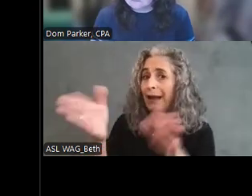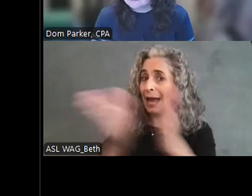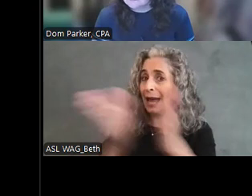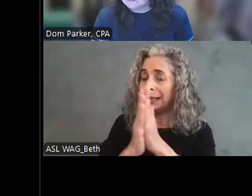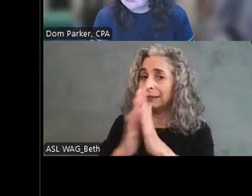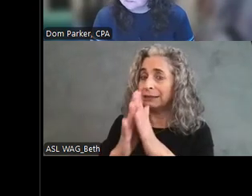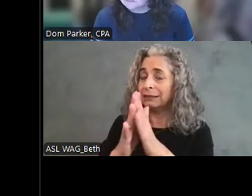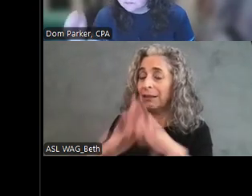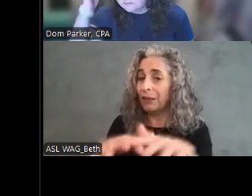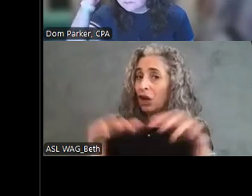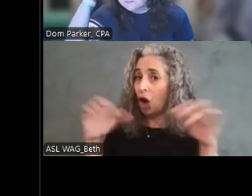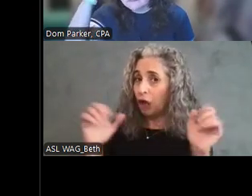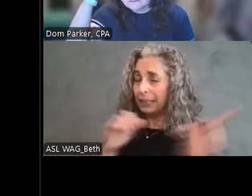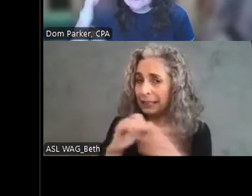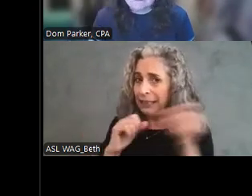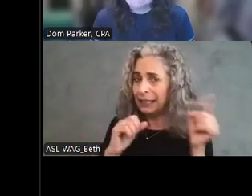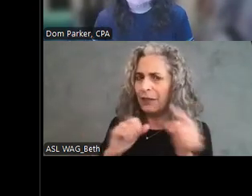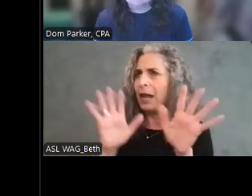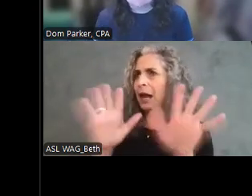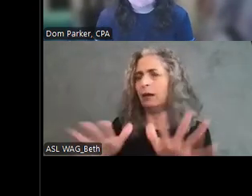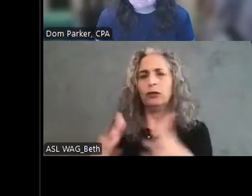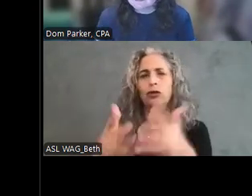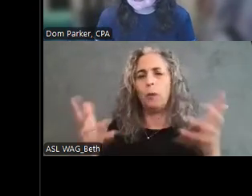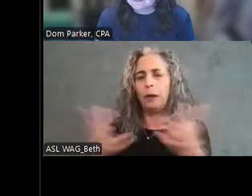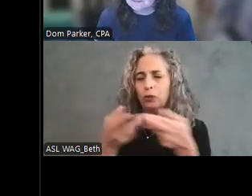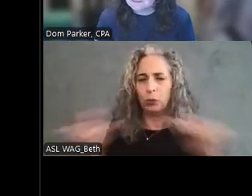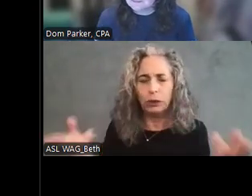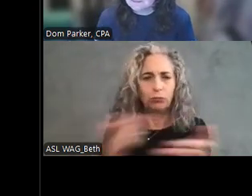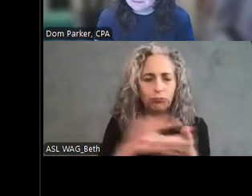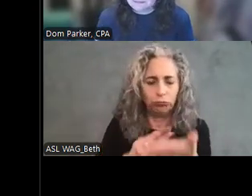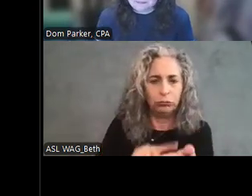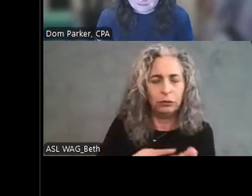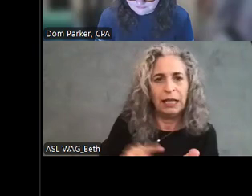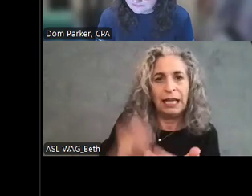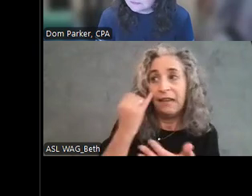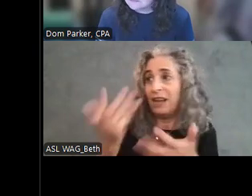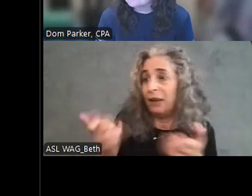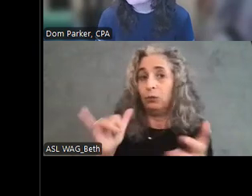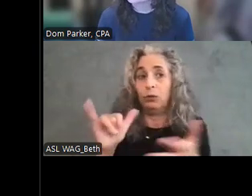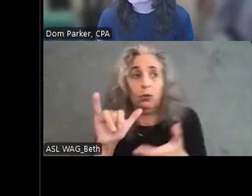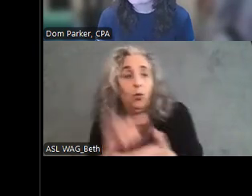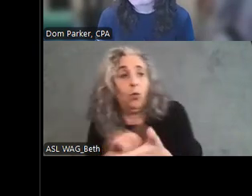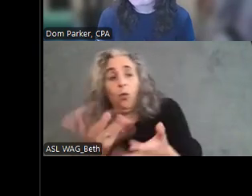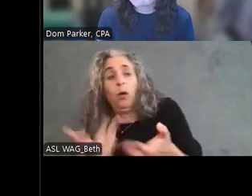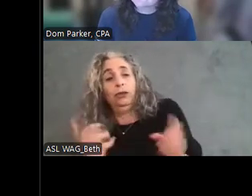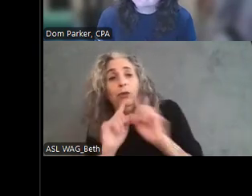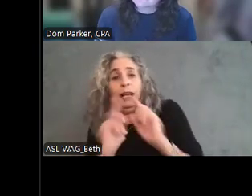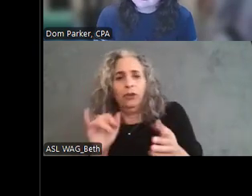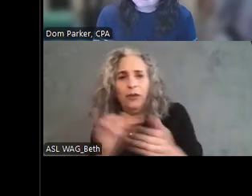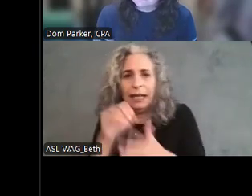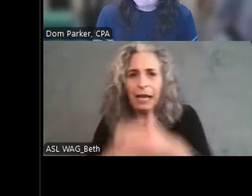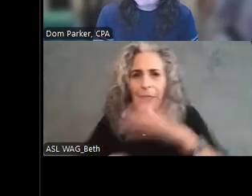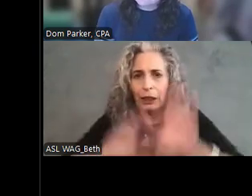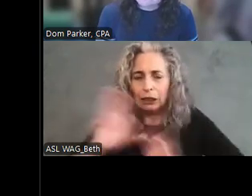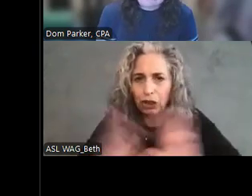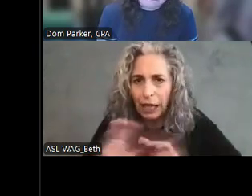our audience is a great wealth of resources and knowledge too. So if anybody would like to throw something in the chat, I know you mentioned